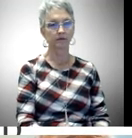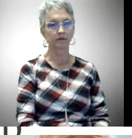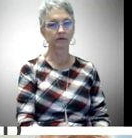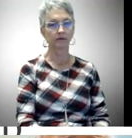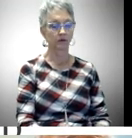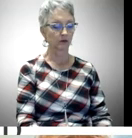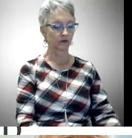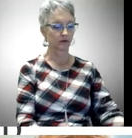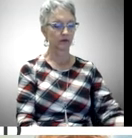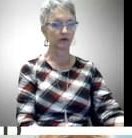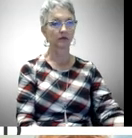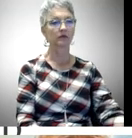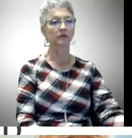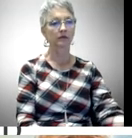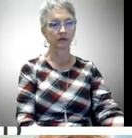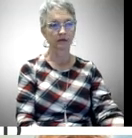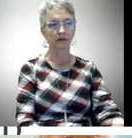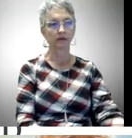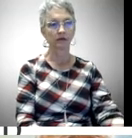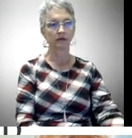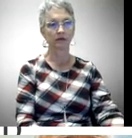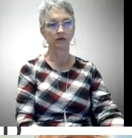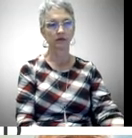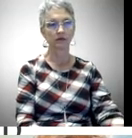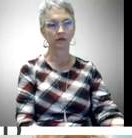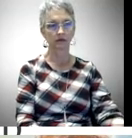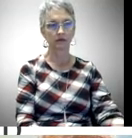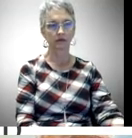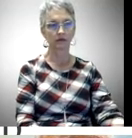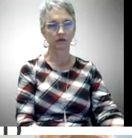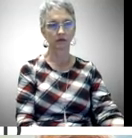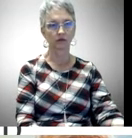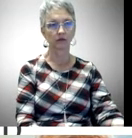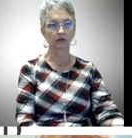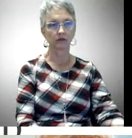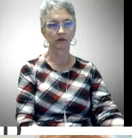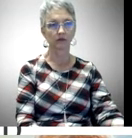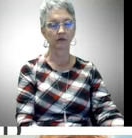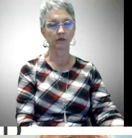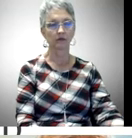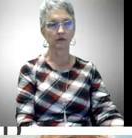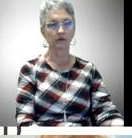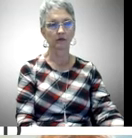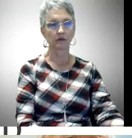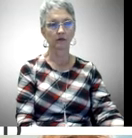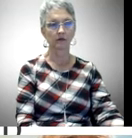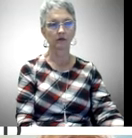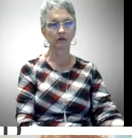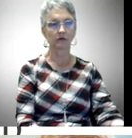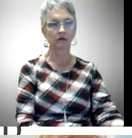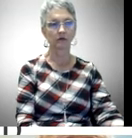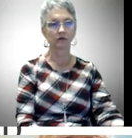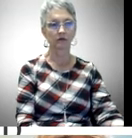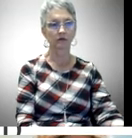they are now codified, and they are in the estate code under alternatives to guardianship. So not only lawyers, but also non-lawyers